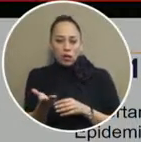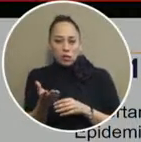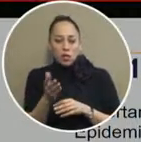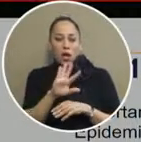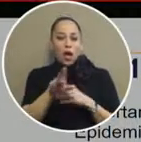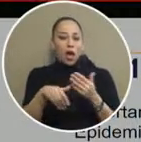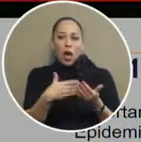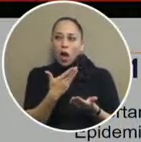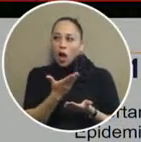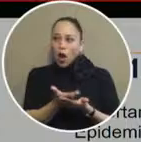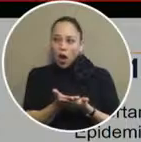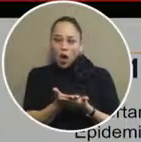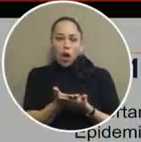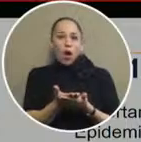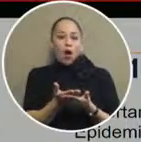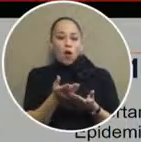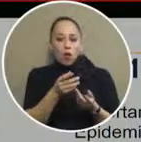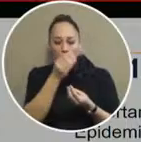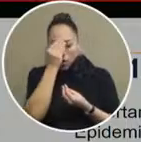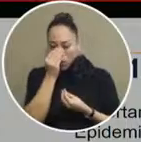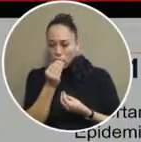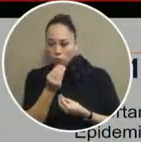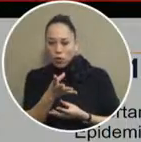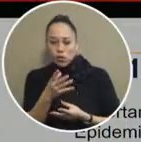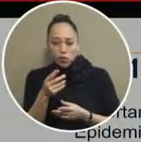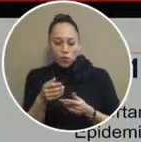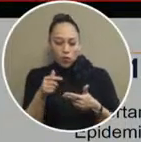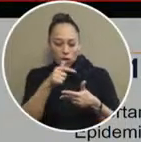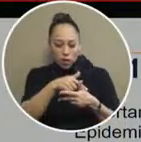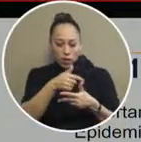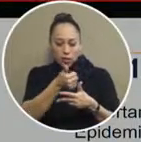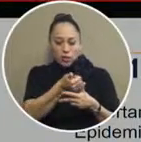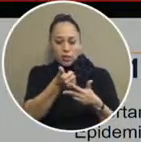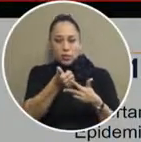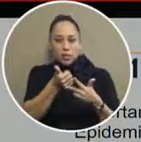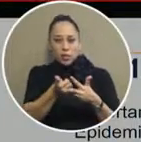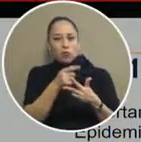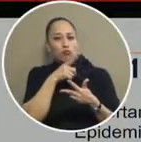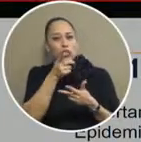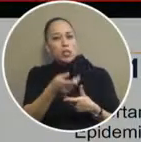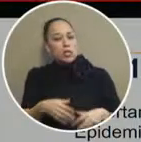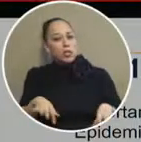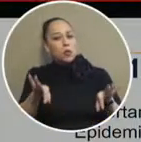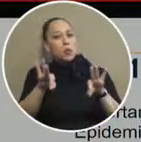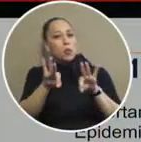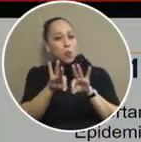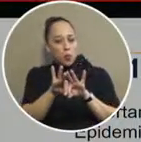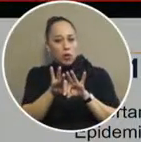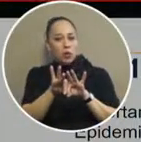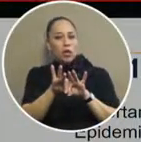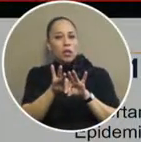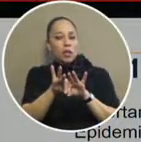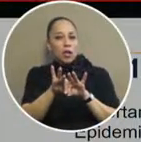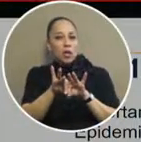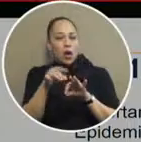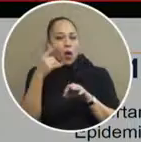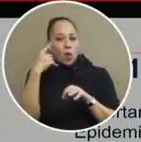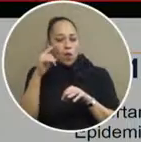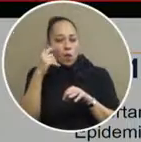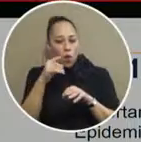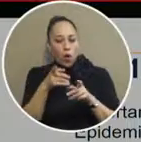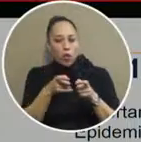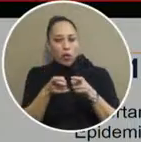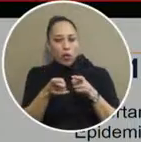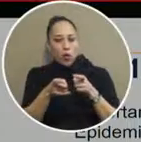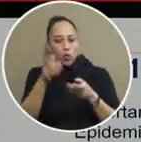the particular information about each one of these very important pieces for the epidemic